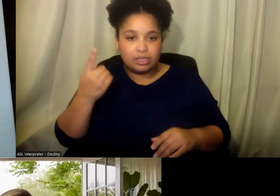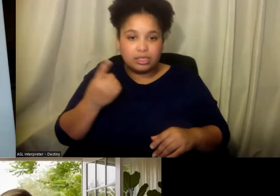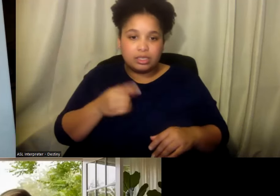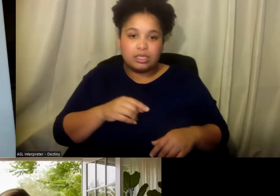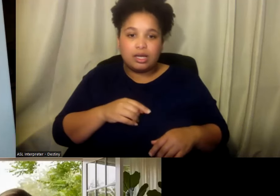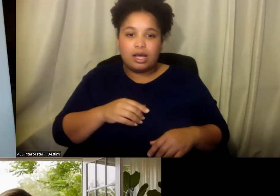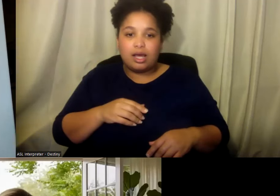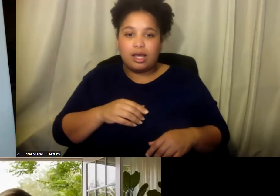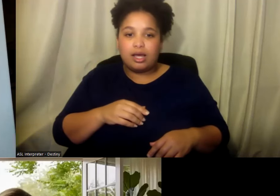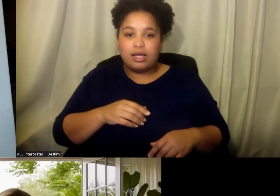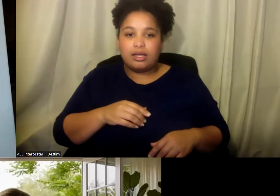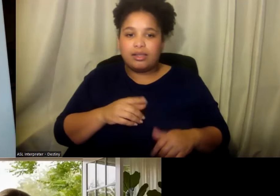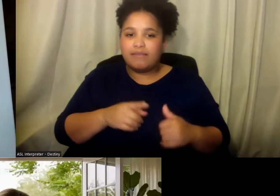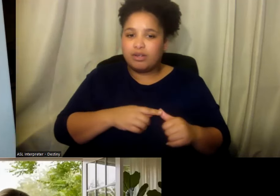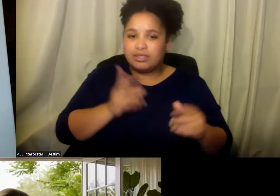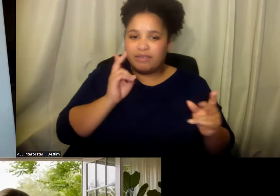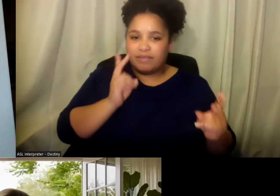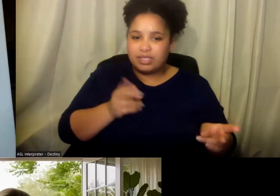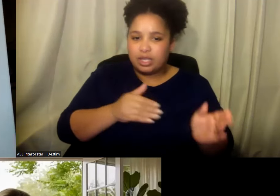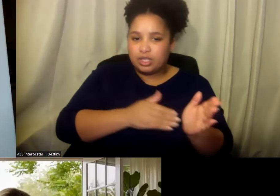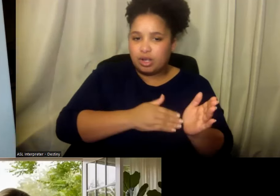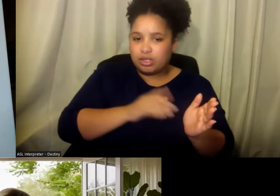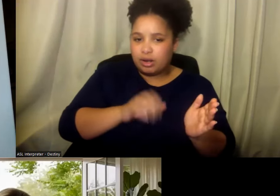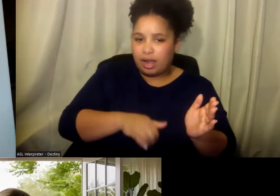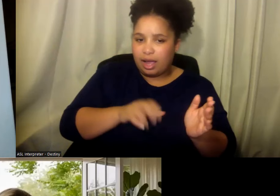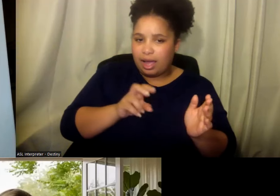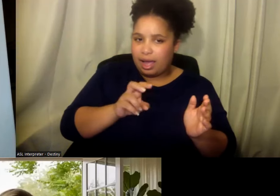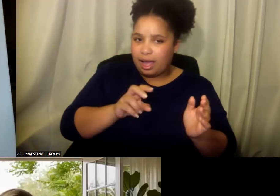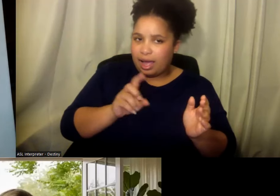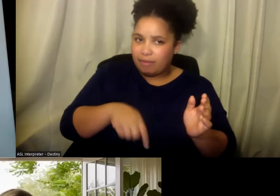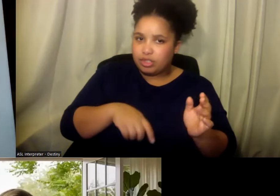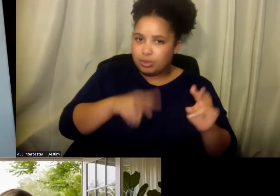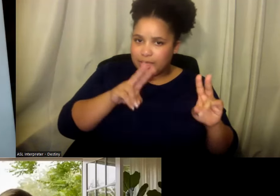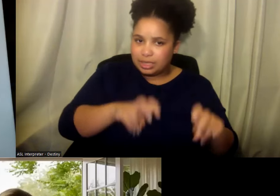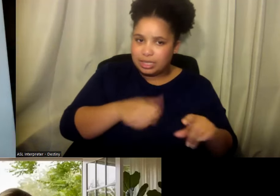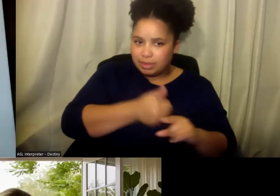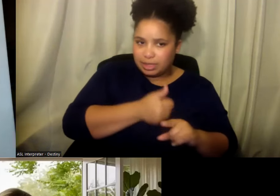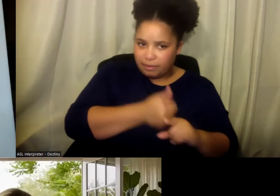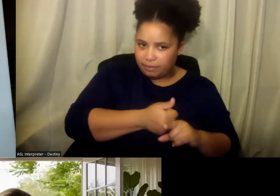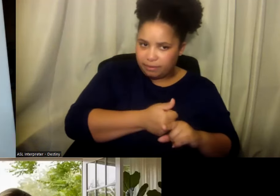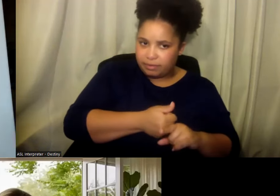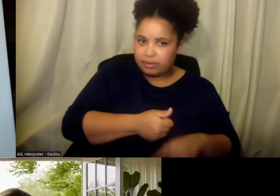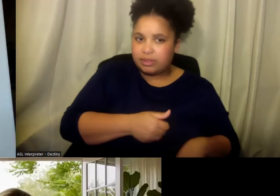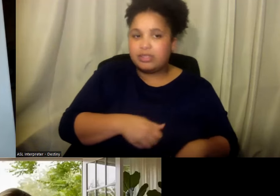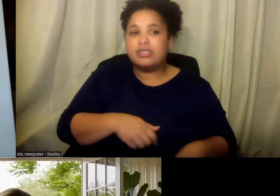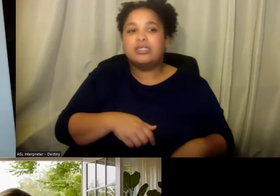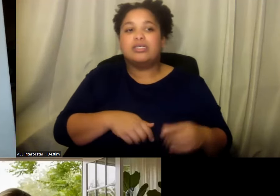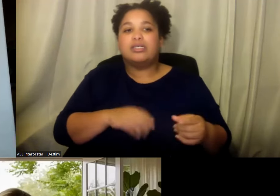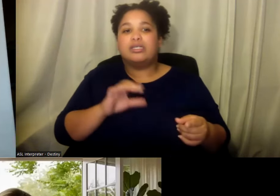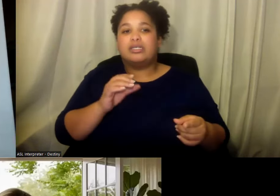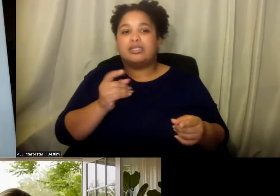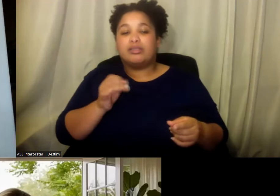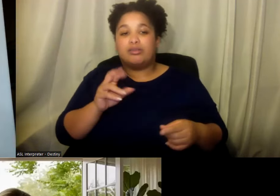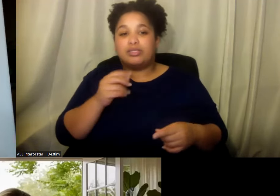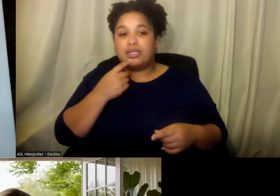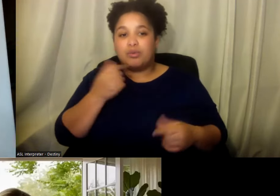I'm just saying, at least the first visit, the doctor has to make that assessment on his own. Yeah, I think that, you know, like, so we